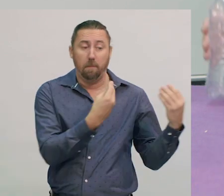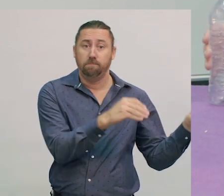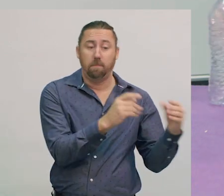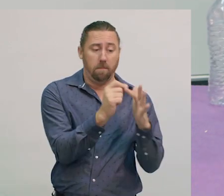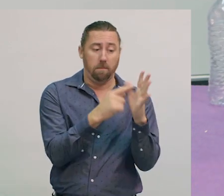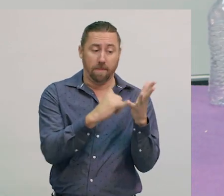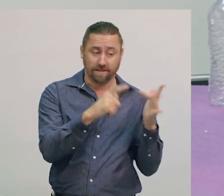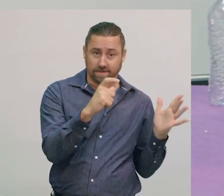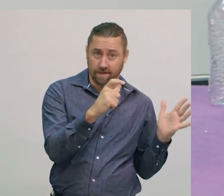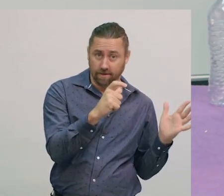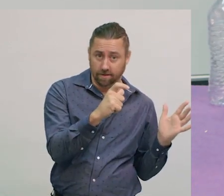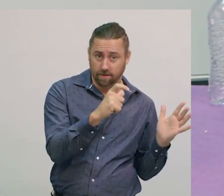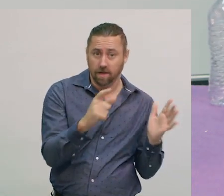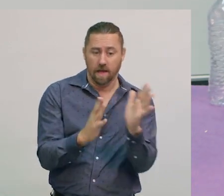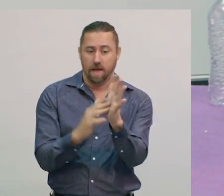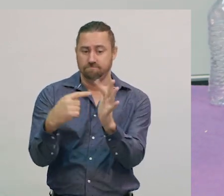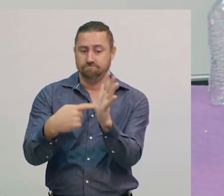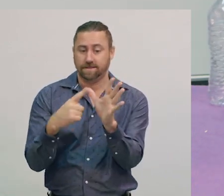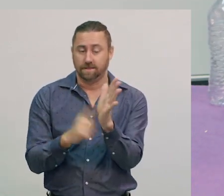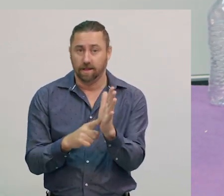plastic, metal,